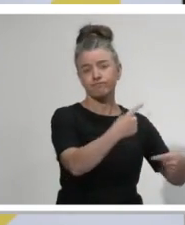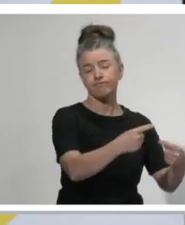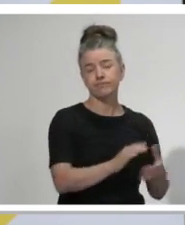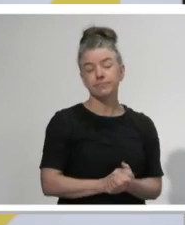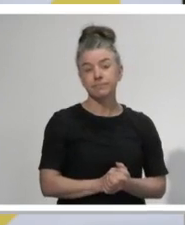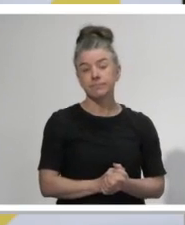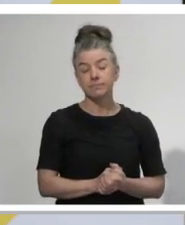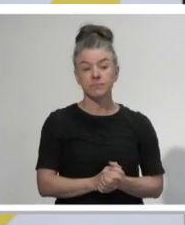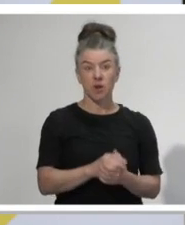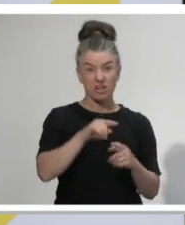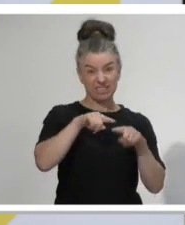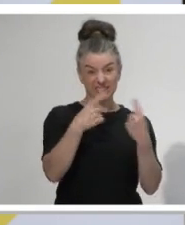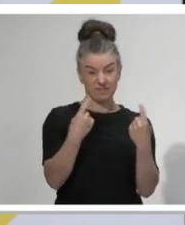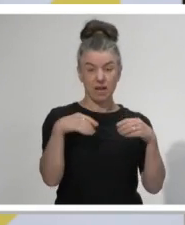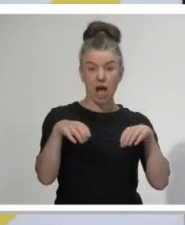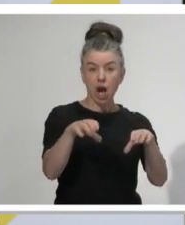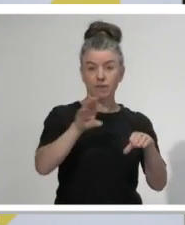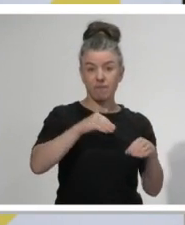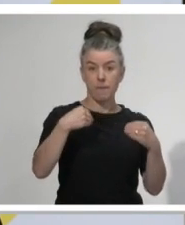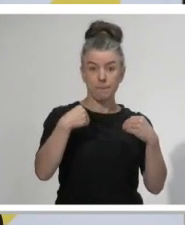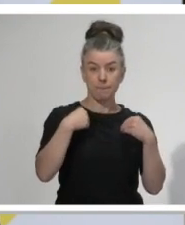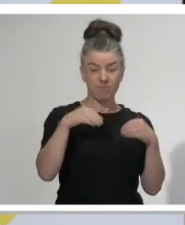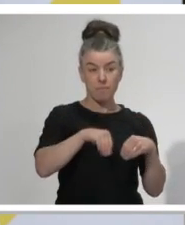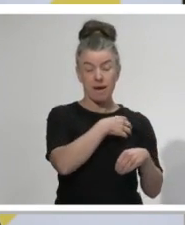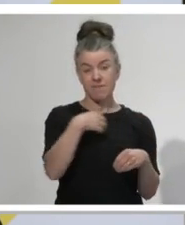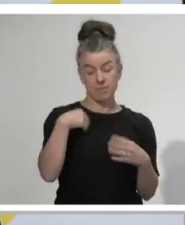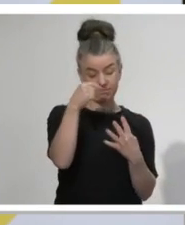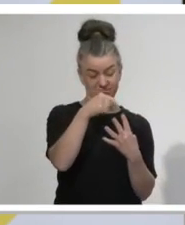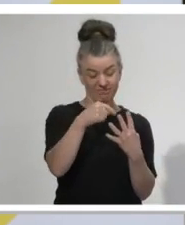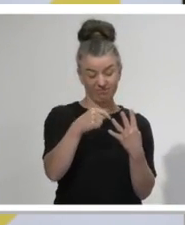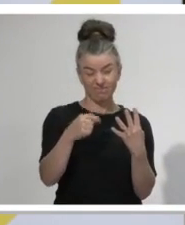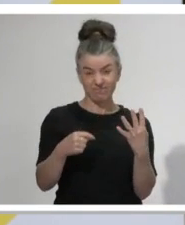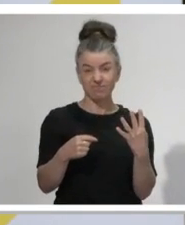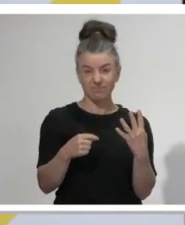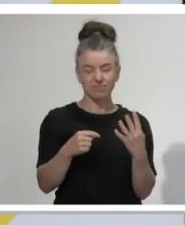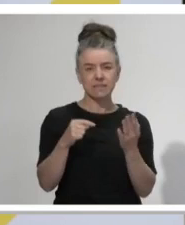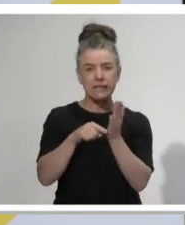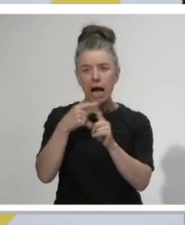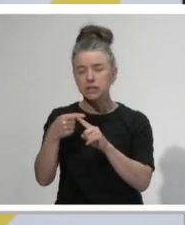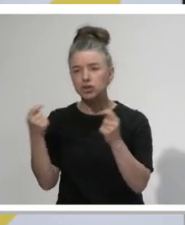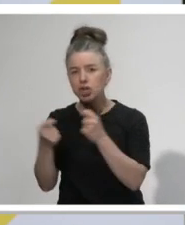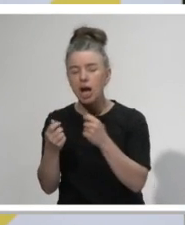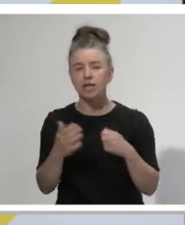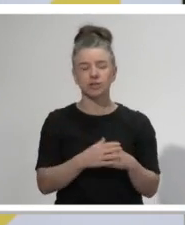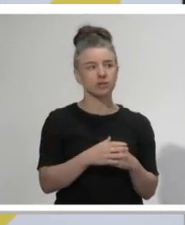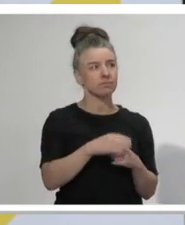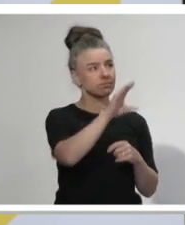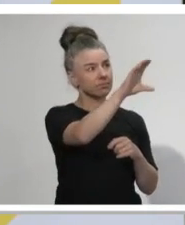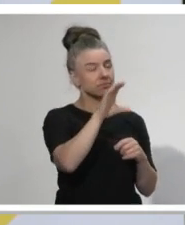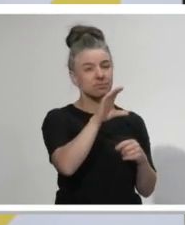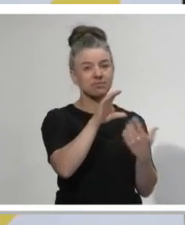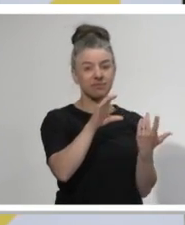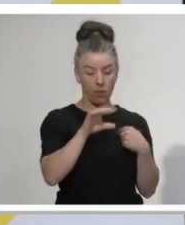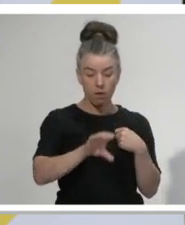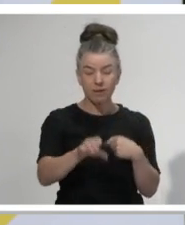Taken together, the wage subsidy, the business loan guarantee scheme, the significant packages of tax changes, and the support through the small